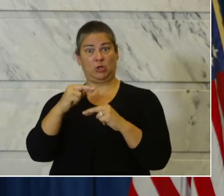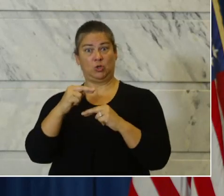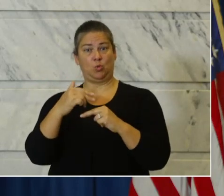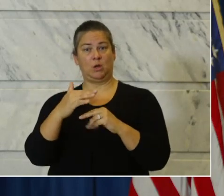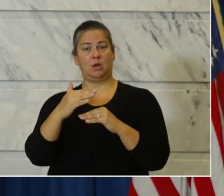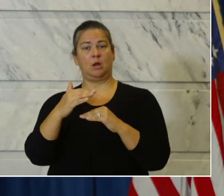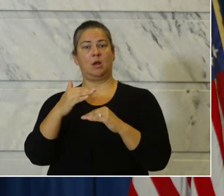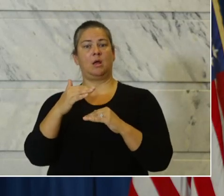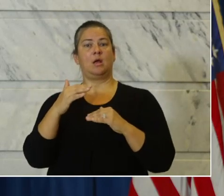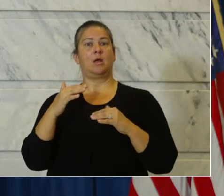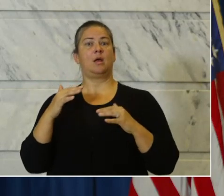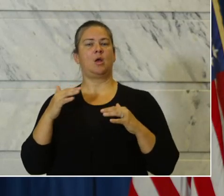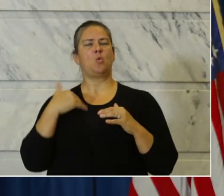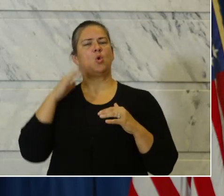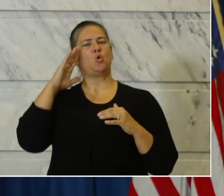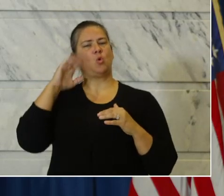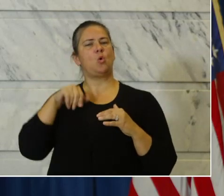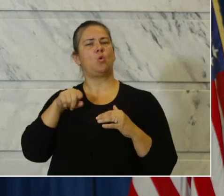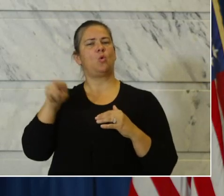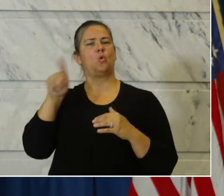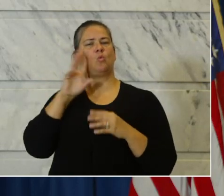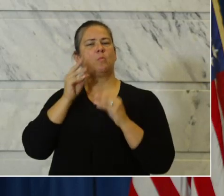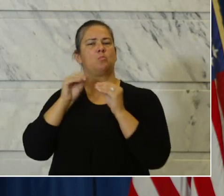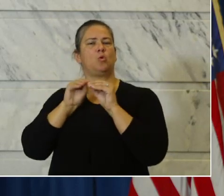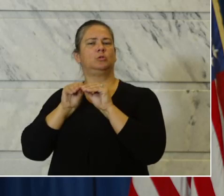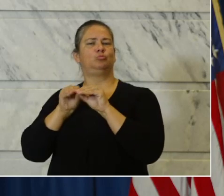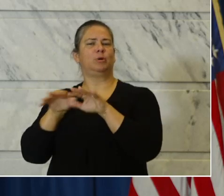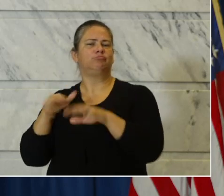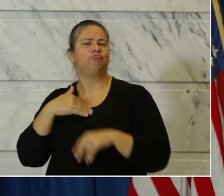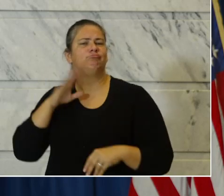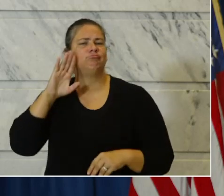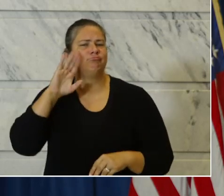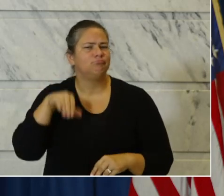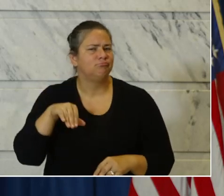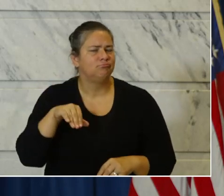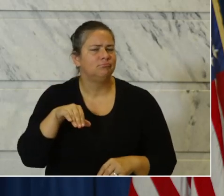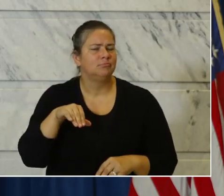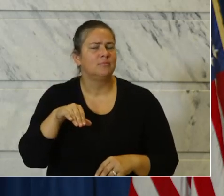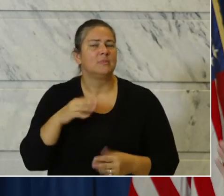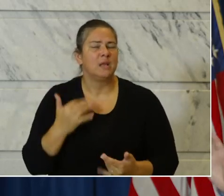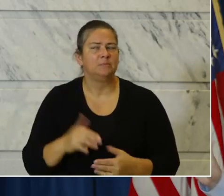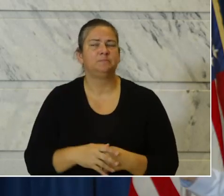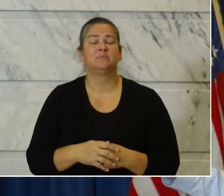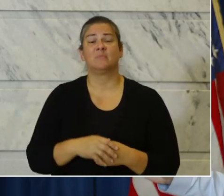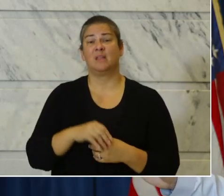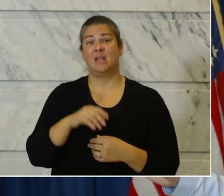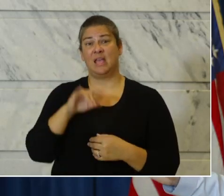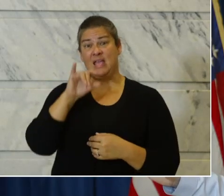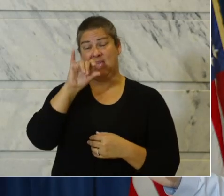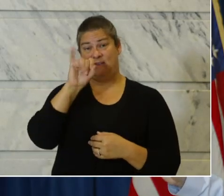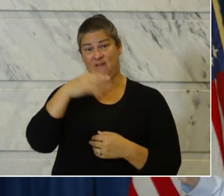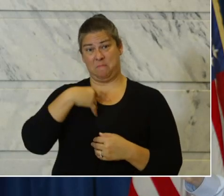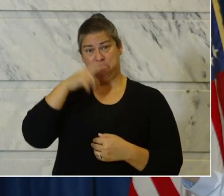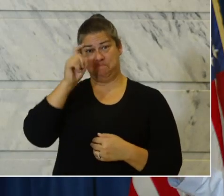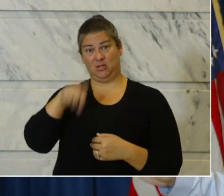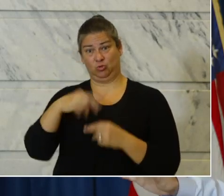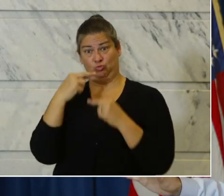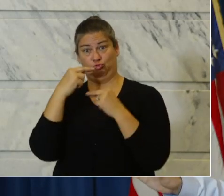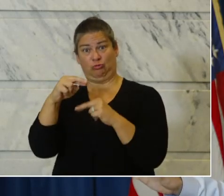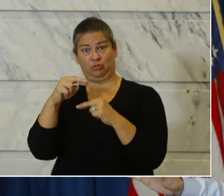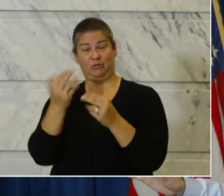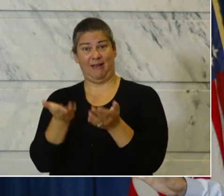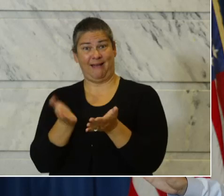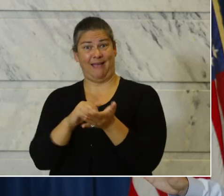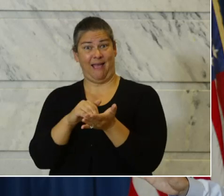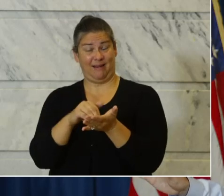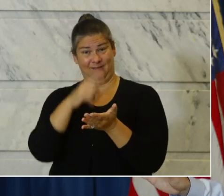more. What it would take for me to implement new restrictions would be what we saw when we had to cut restaurants for a